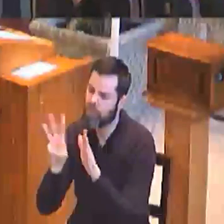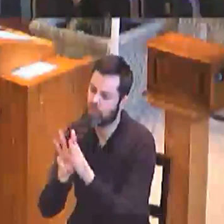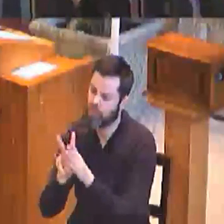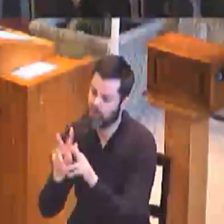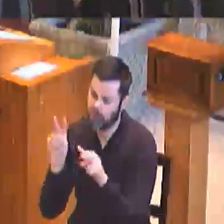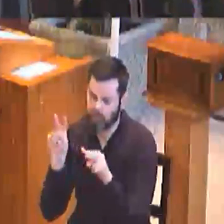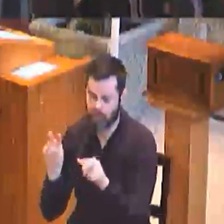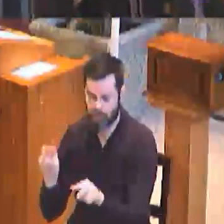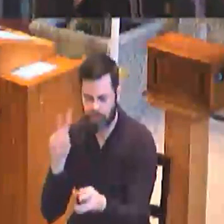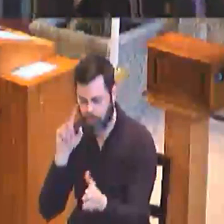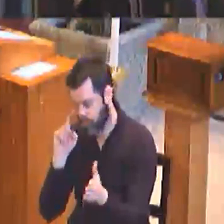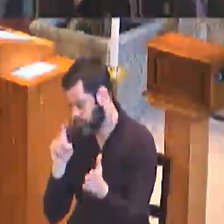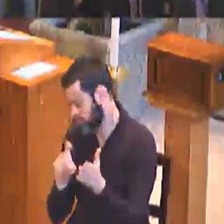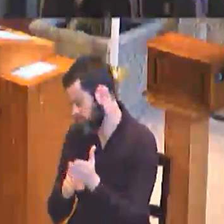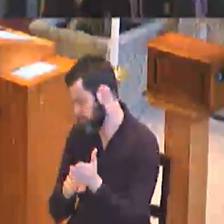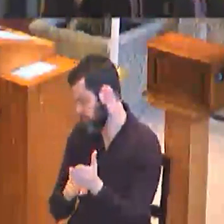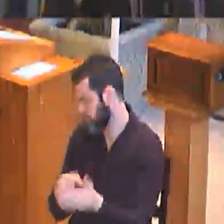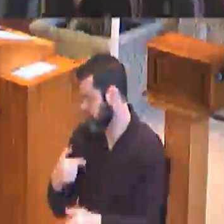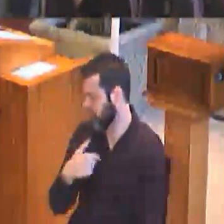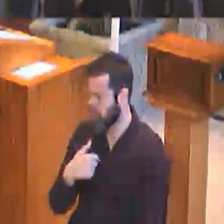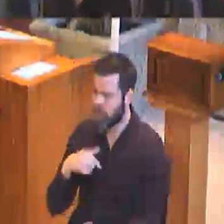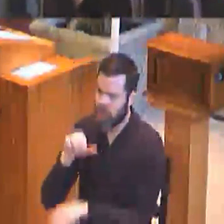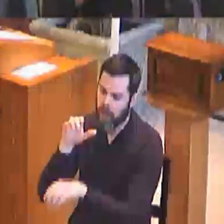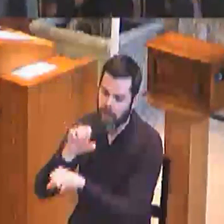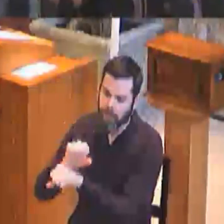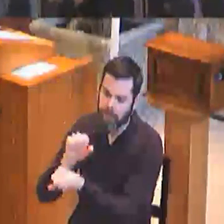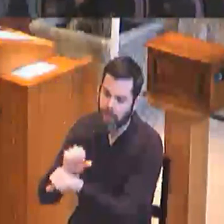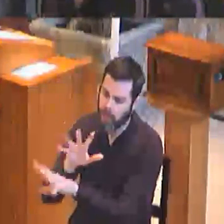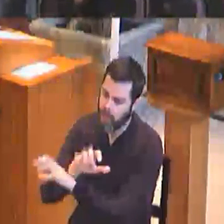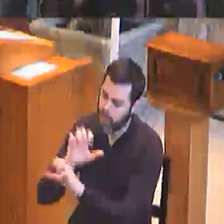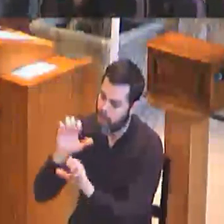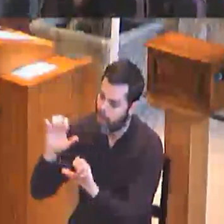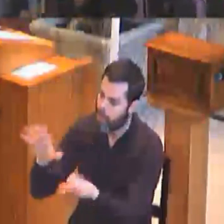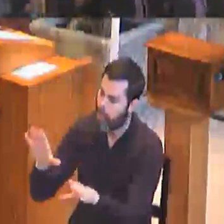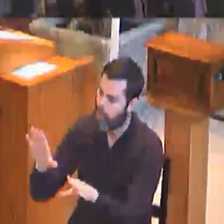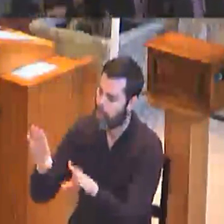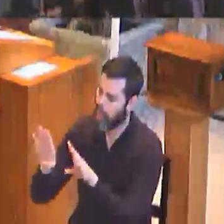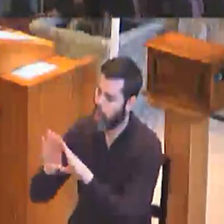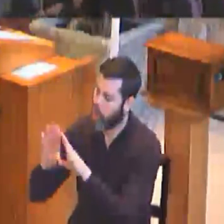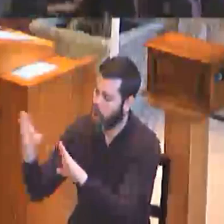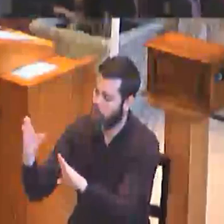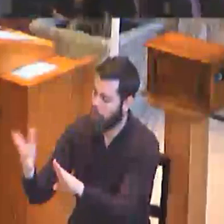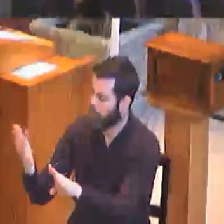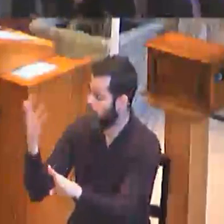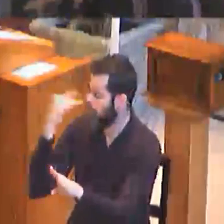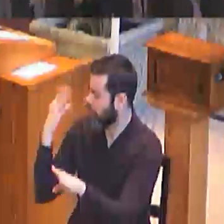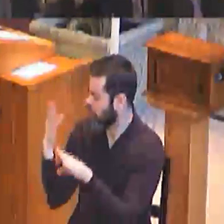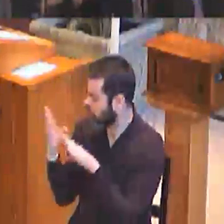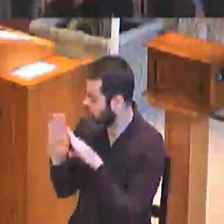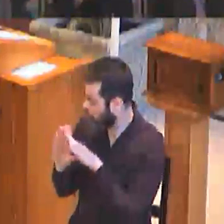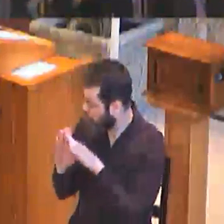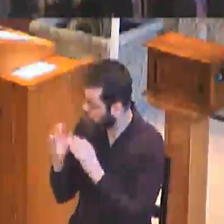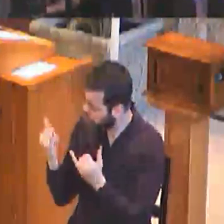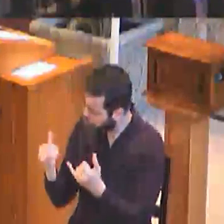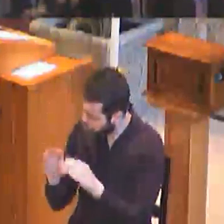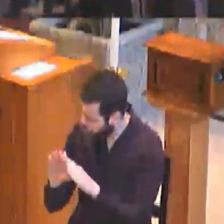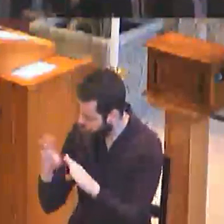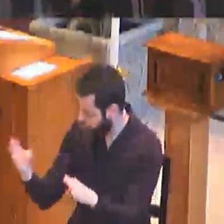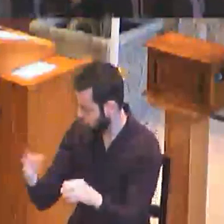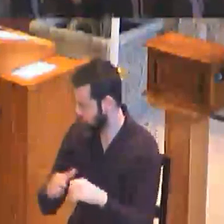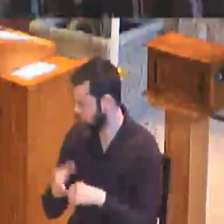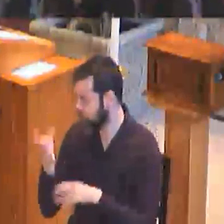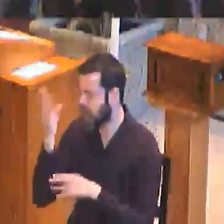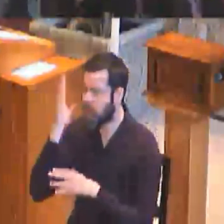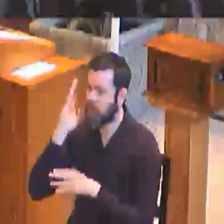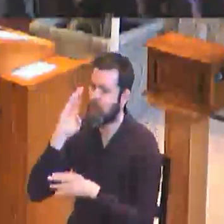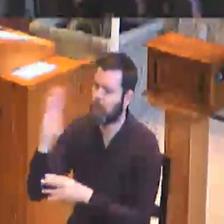still working. God's still working miracles. Opening doors. Opening doors that were closed before. God's still making ways. God's still making ways. We're never